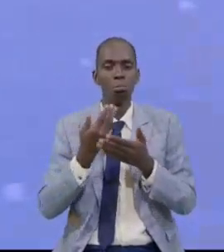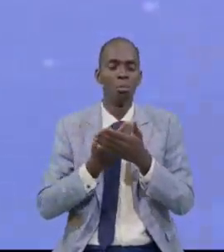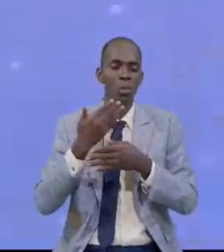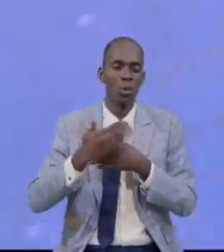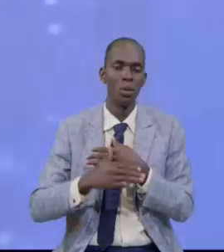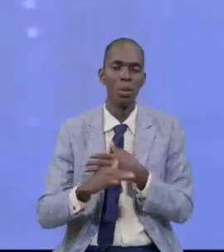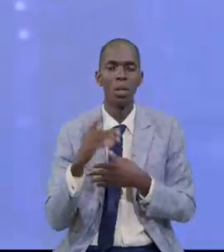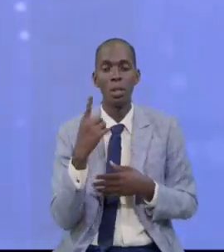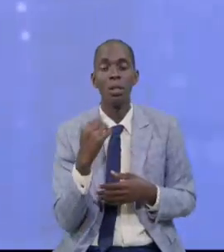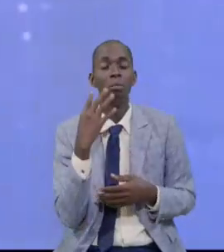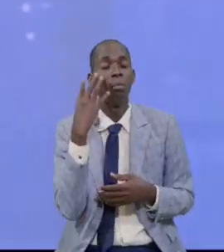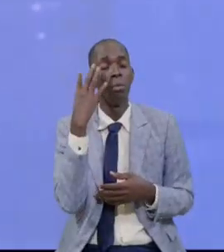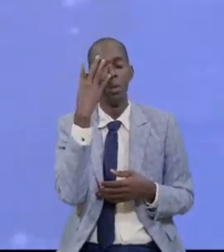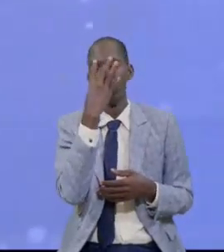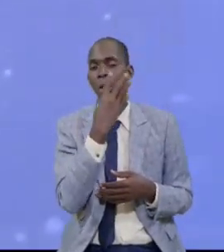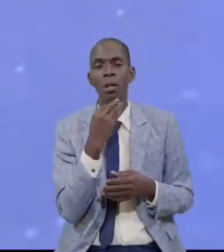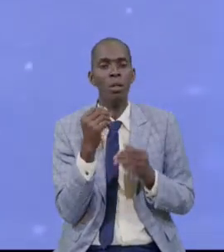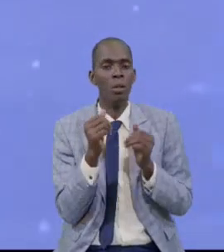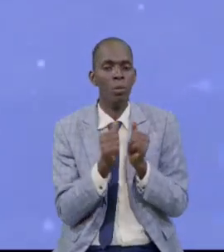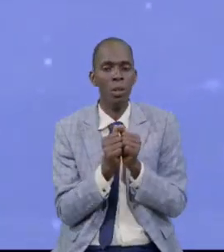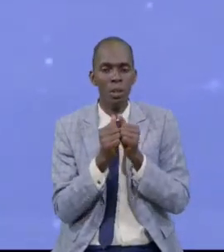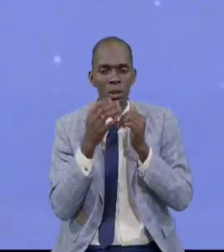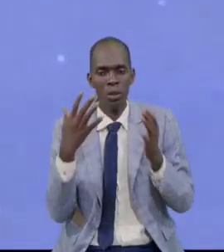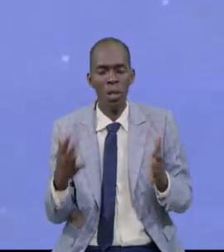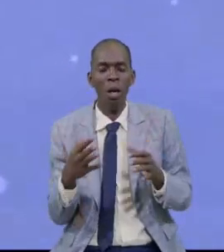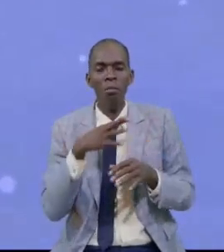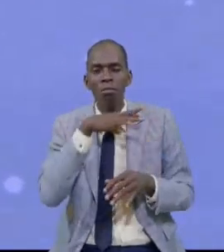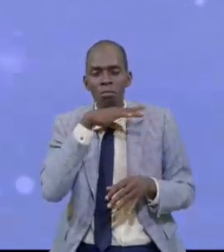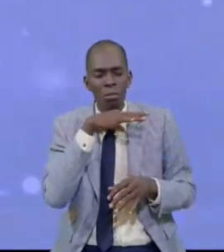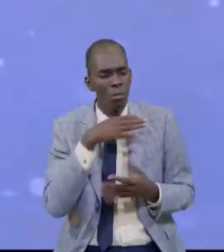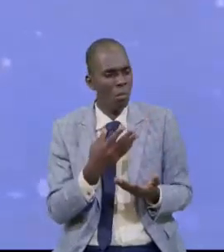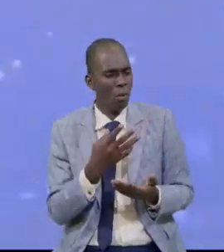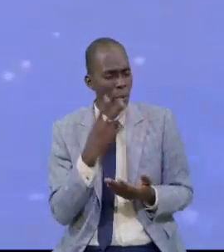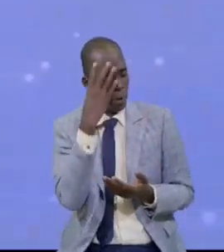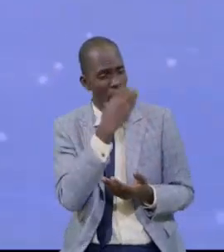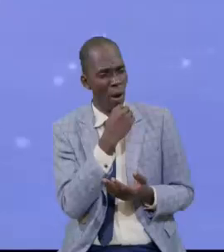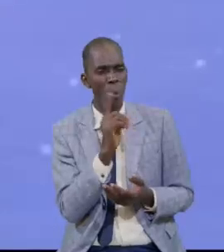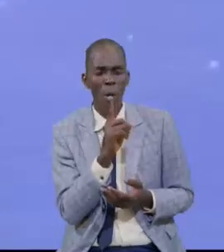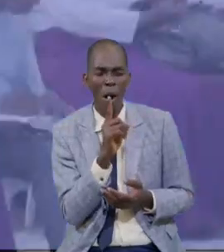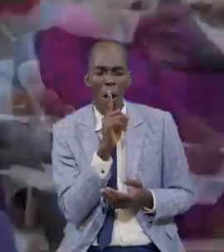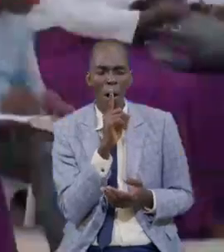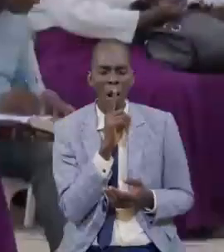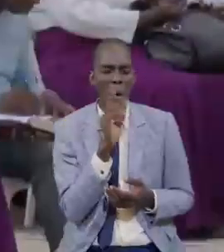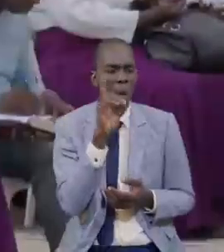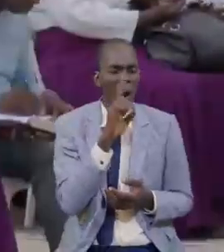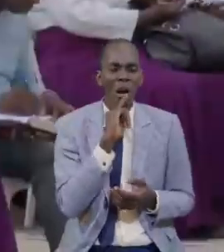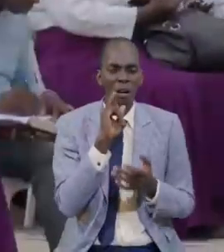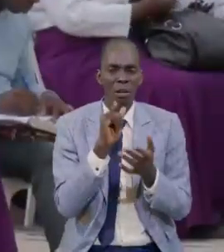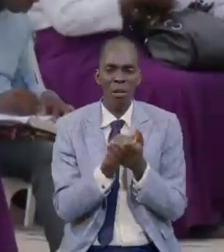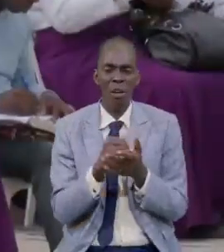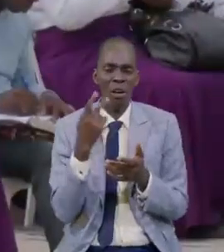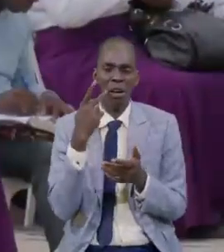without contamination. Beauty, where is that? Look at Isaiah chapter 52, verse